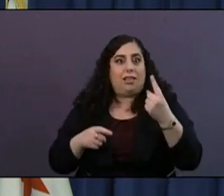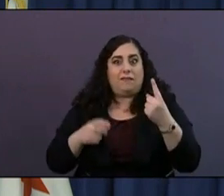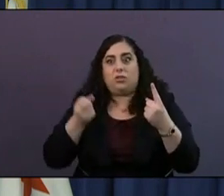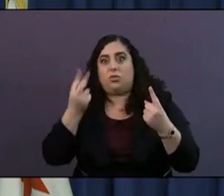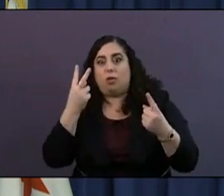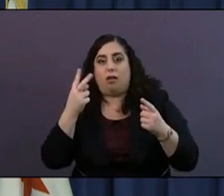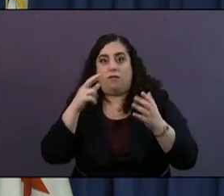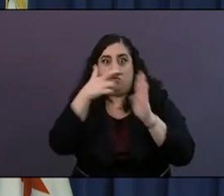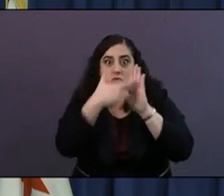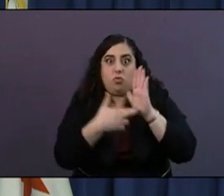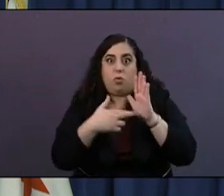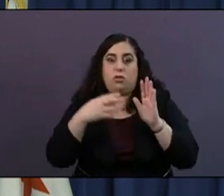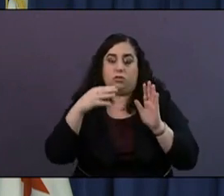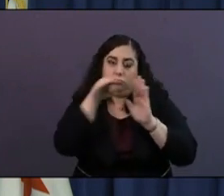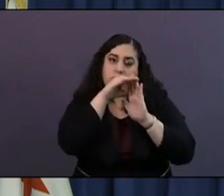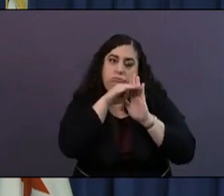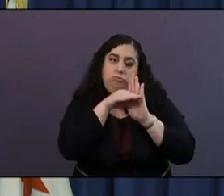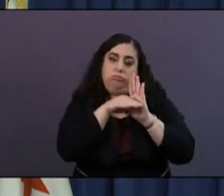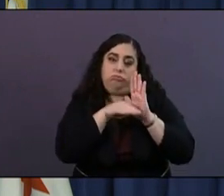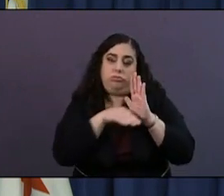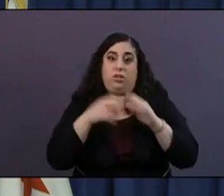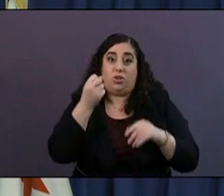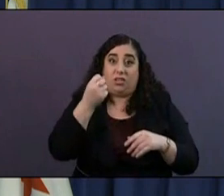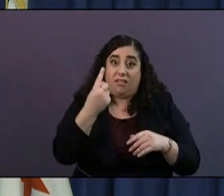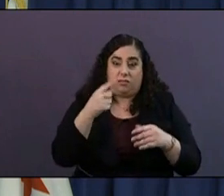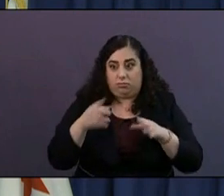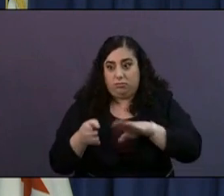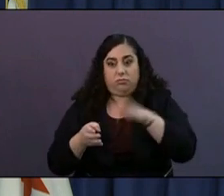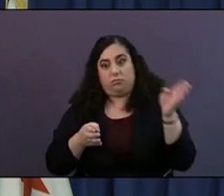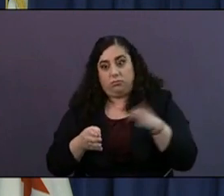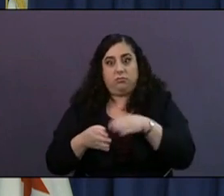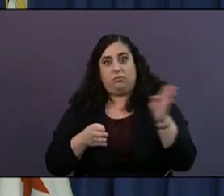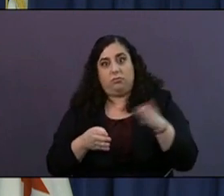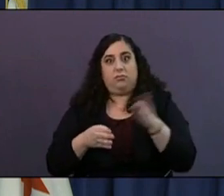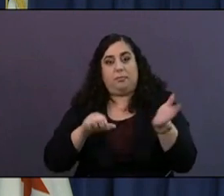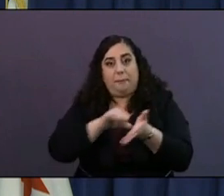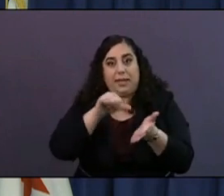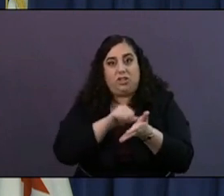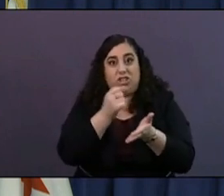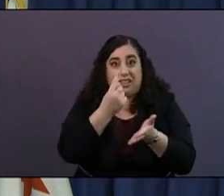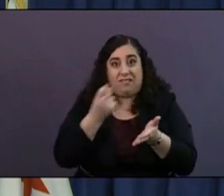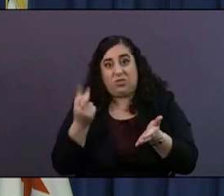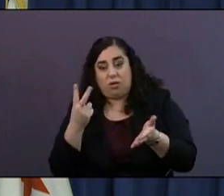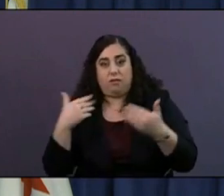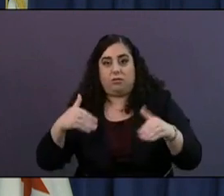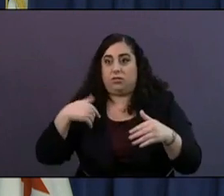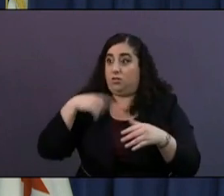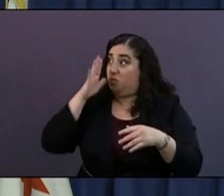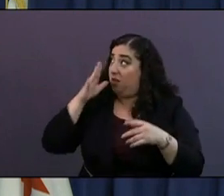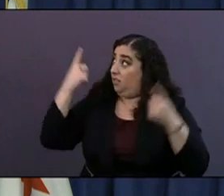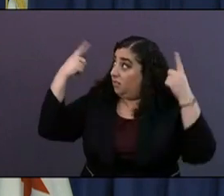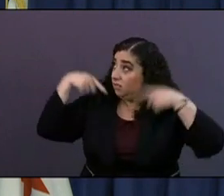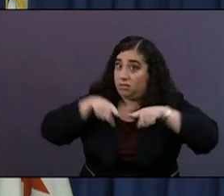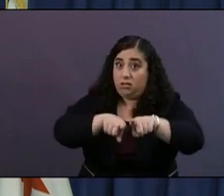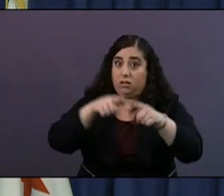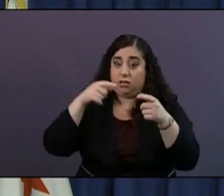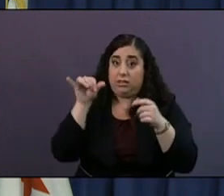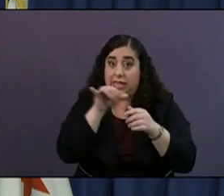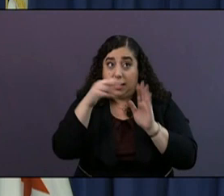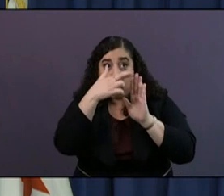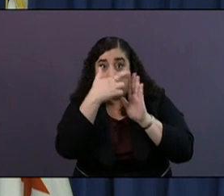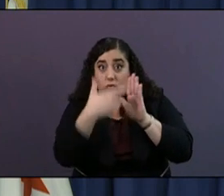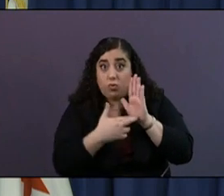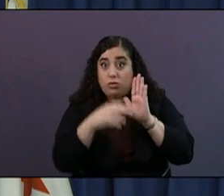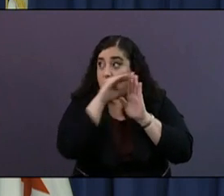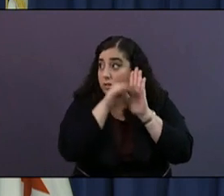So how, I'm just trying to get a sense, is this really quick that it's ramping up within just a matter of days for these reopenings of dine-in service?